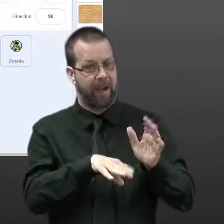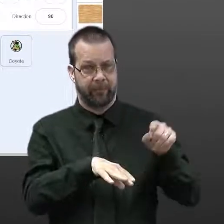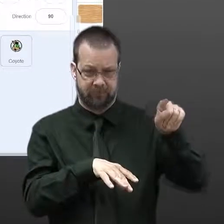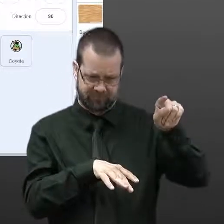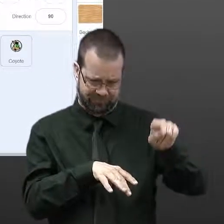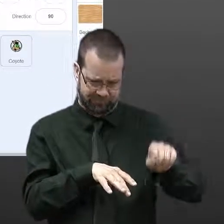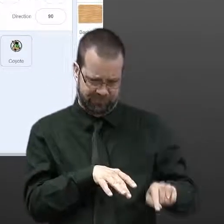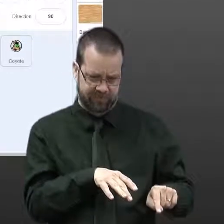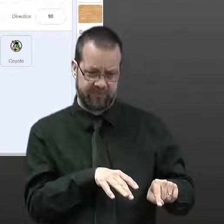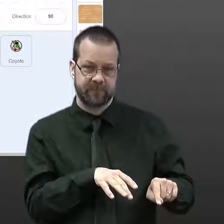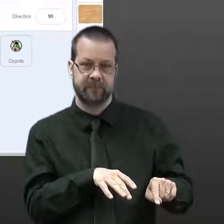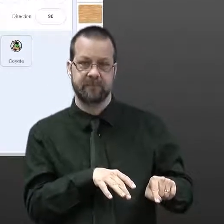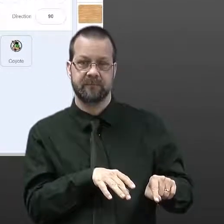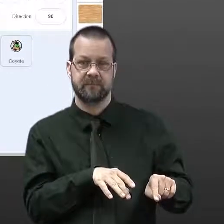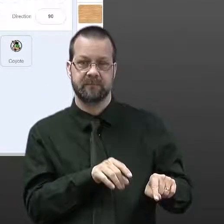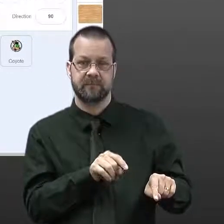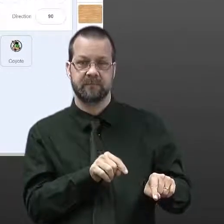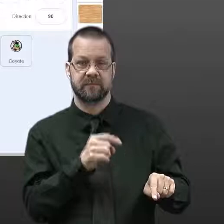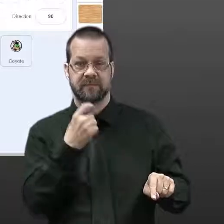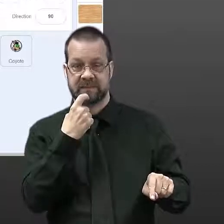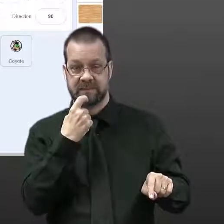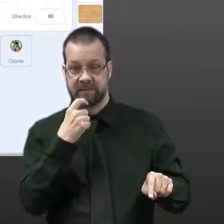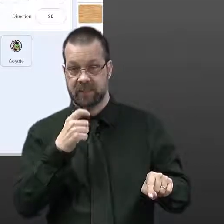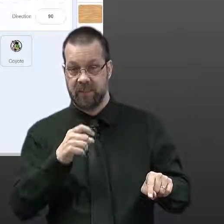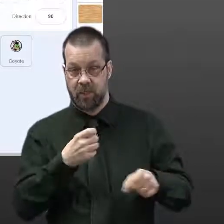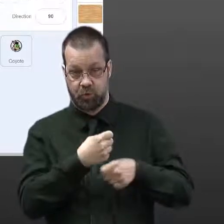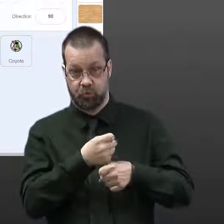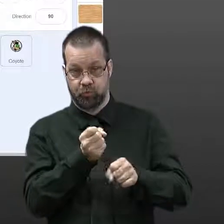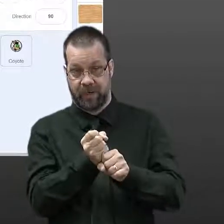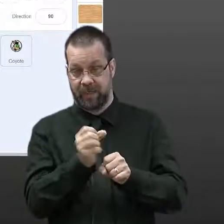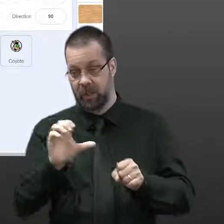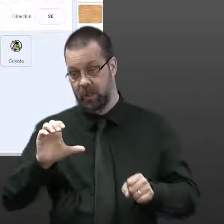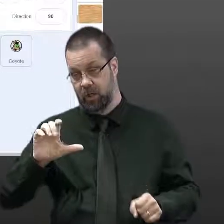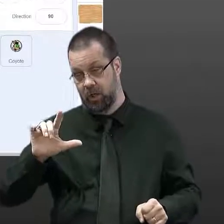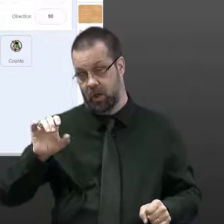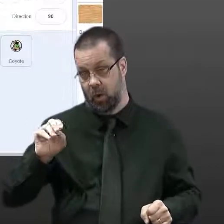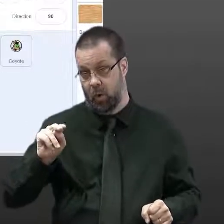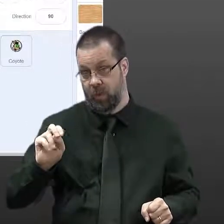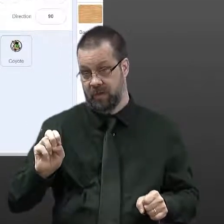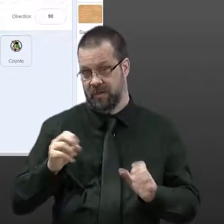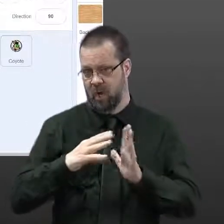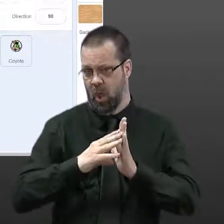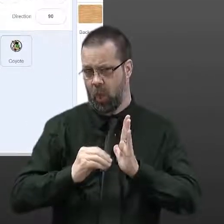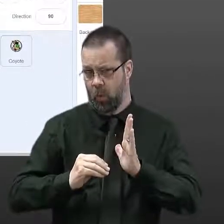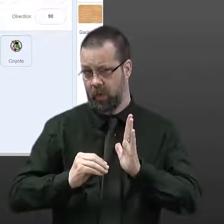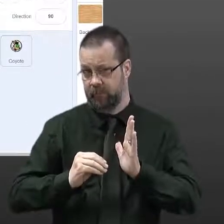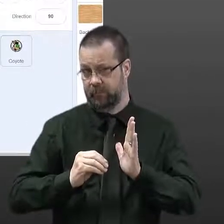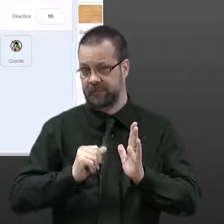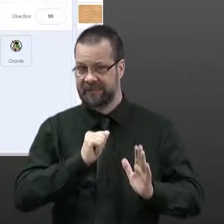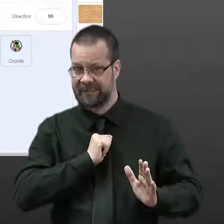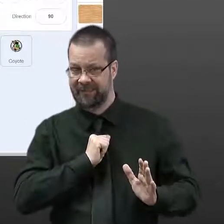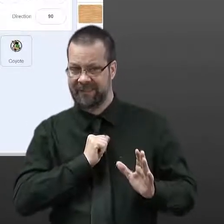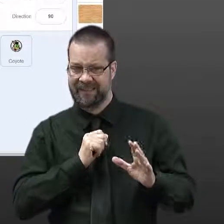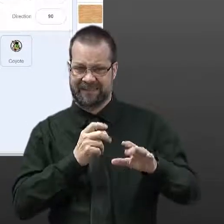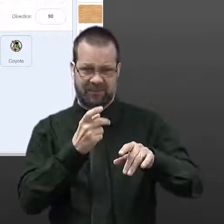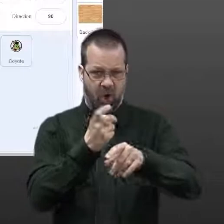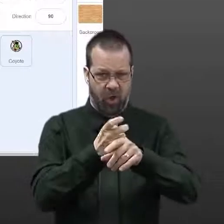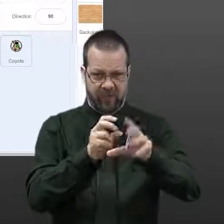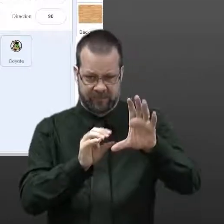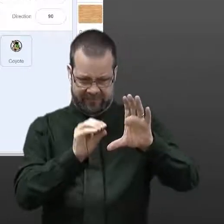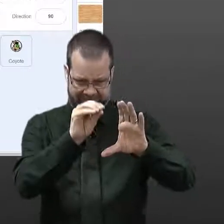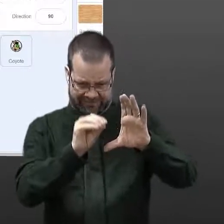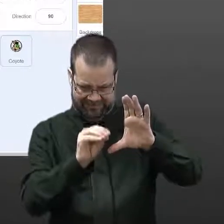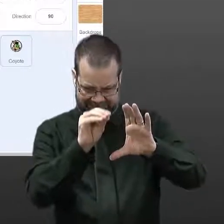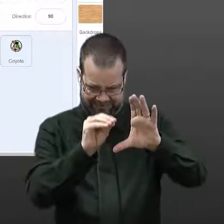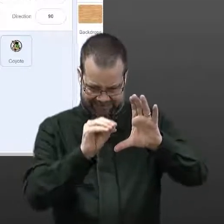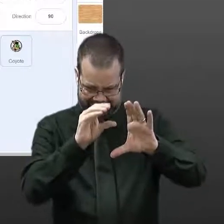in control, all the way at the bottom, you can grab a block that says create clone of myself.